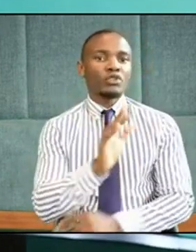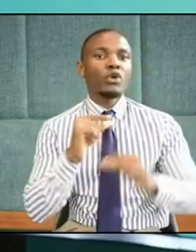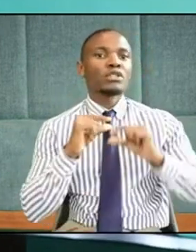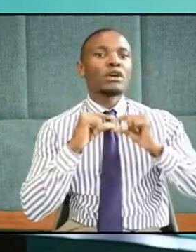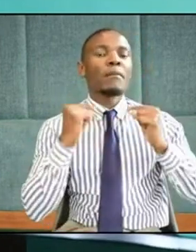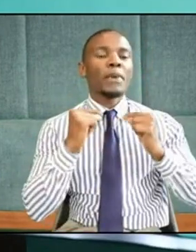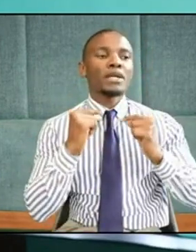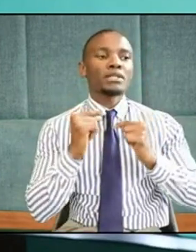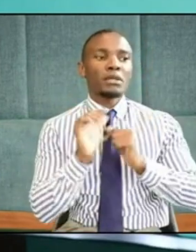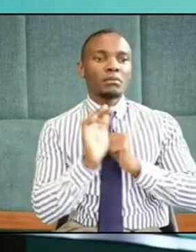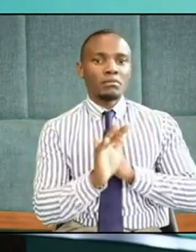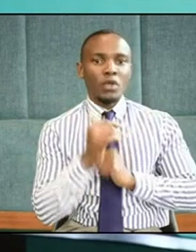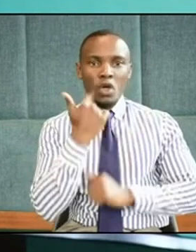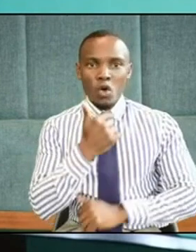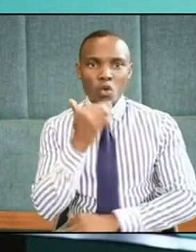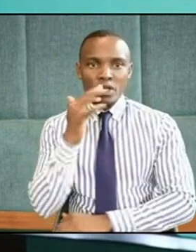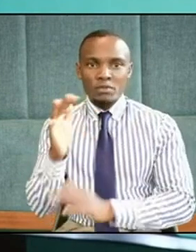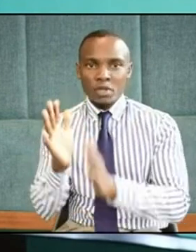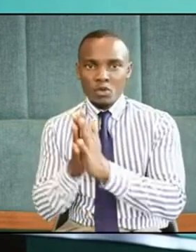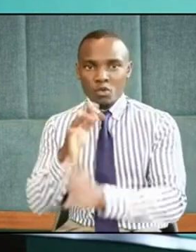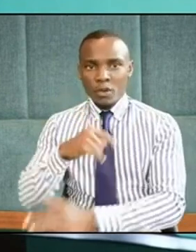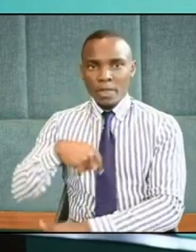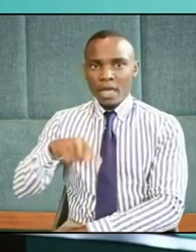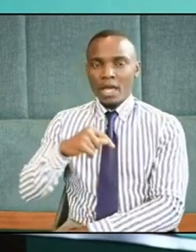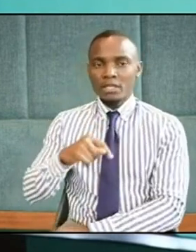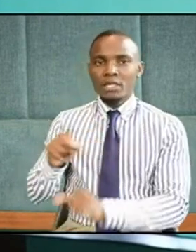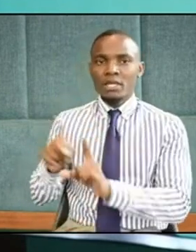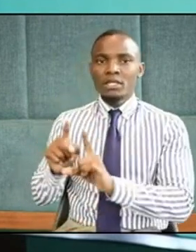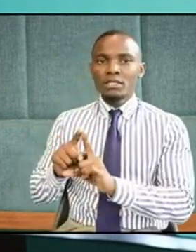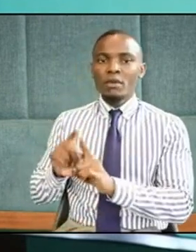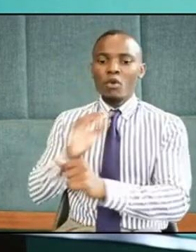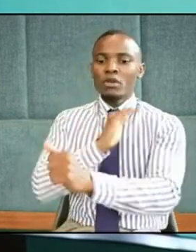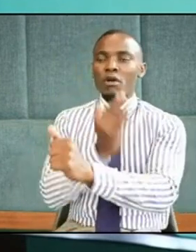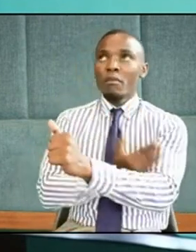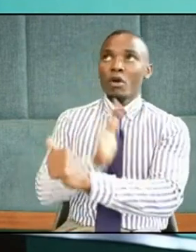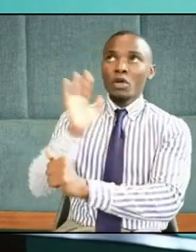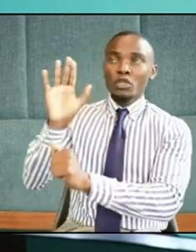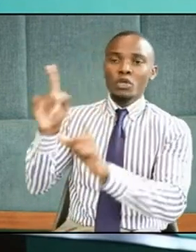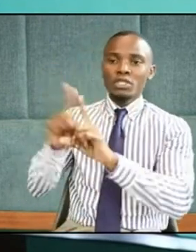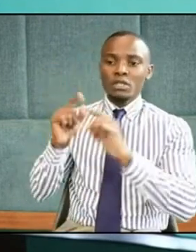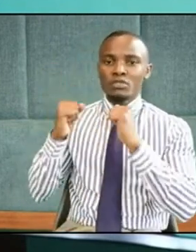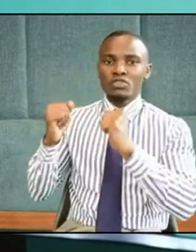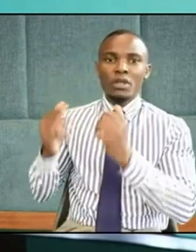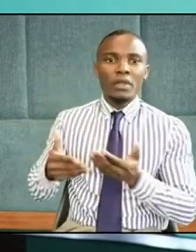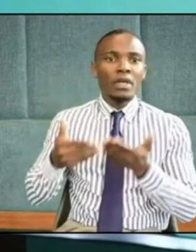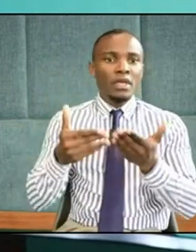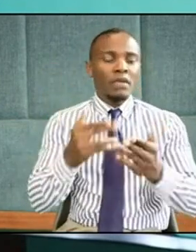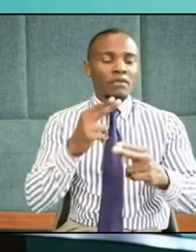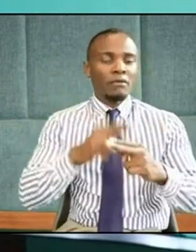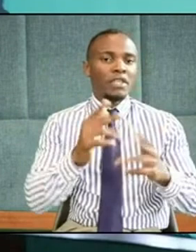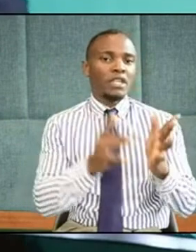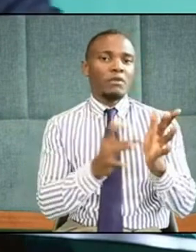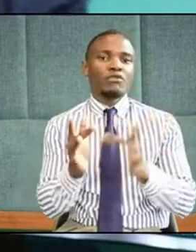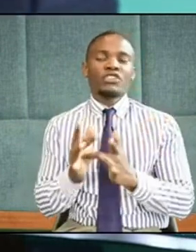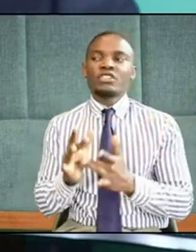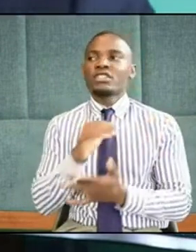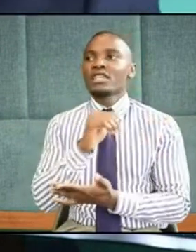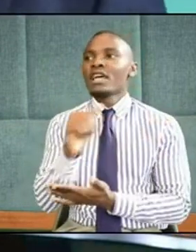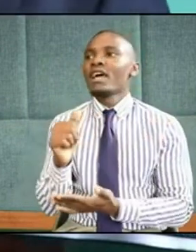Pastor Moesi, who is going to speak to us. Give him your power, your strength. In Jesus' name we